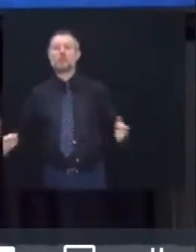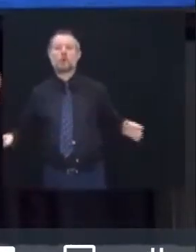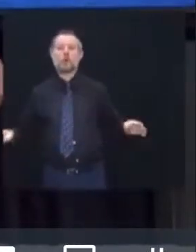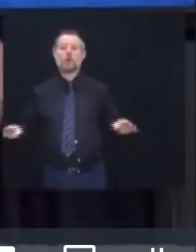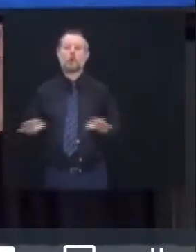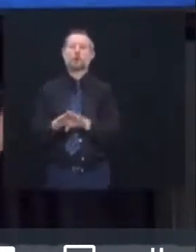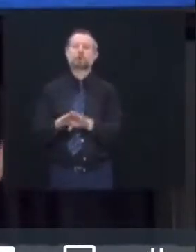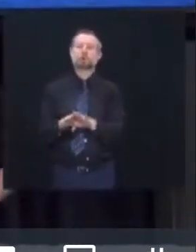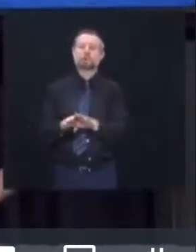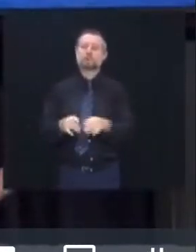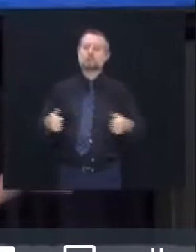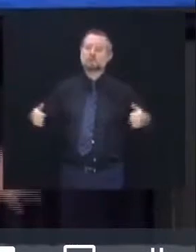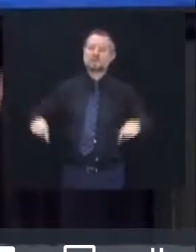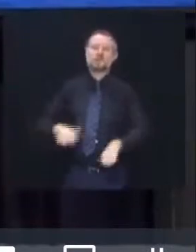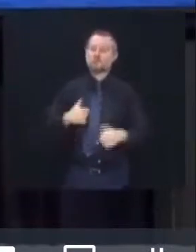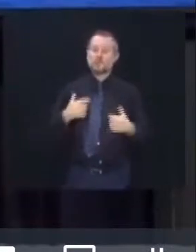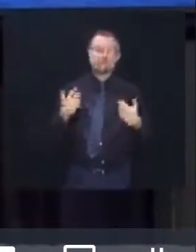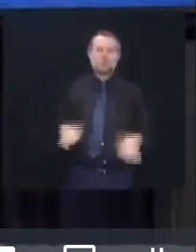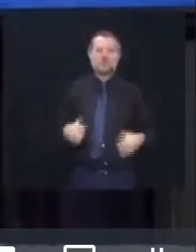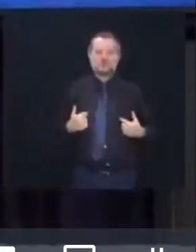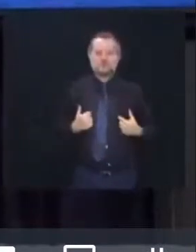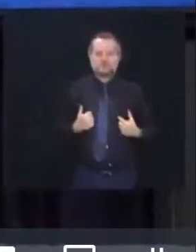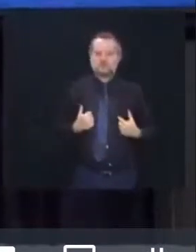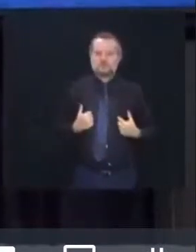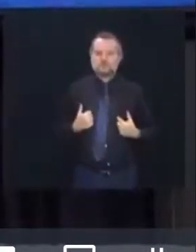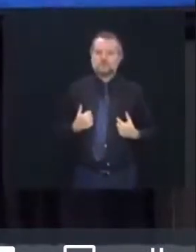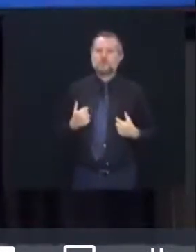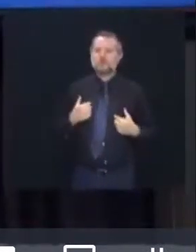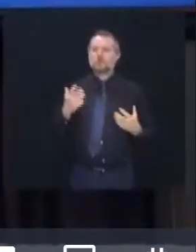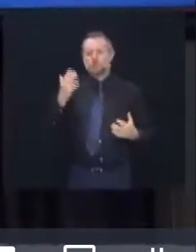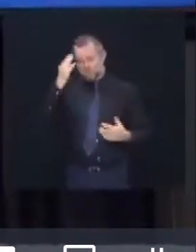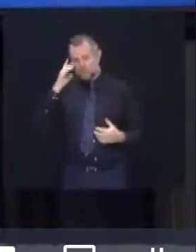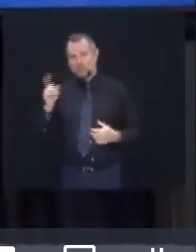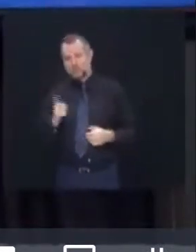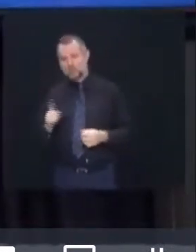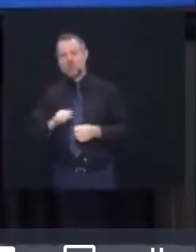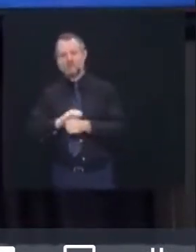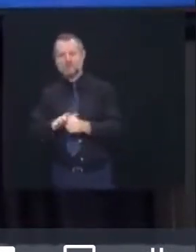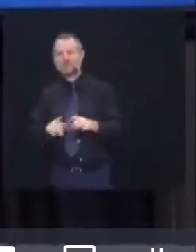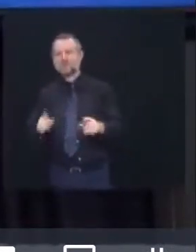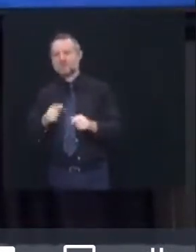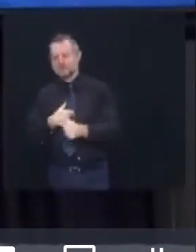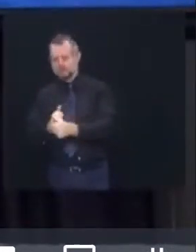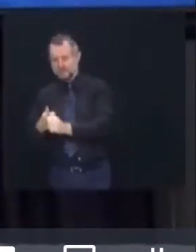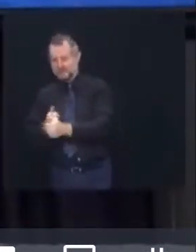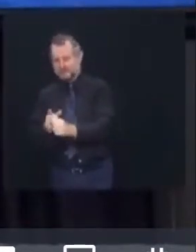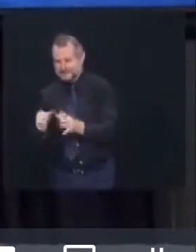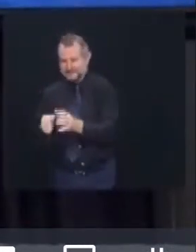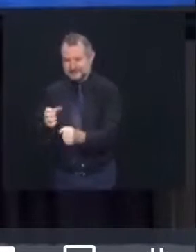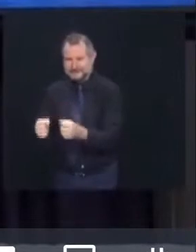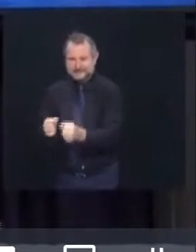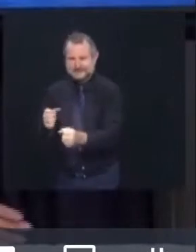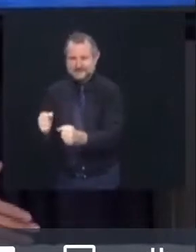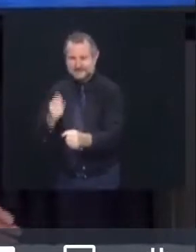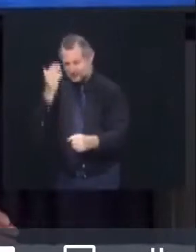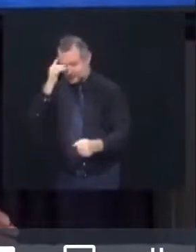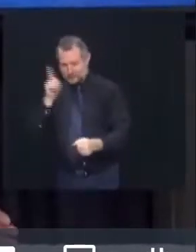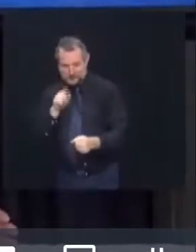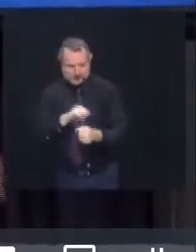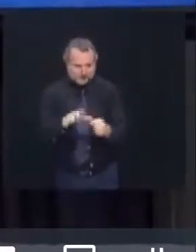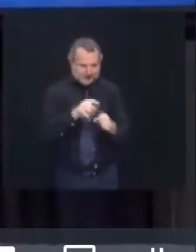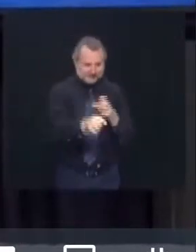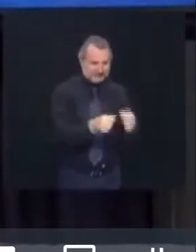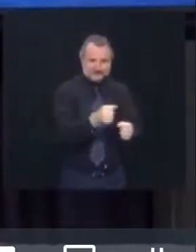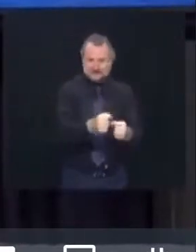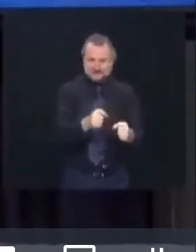don't know where it is. What the governor's saying is we now know where it is. We can track it. We know how broad it's getting. We're taking additional